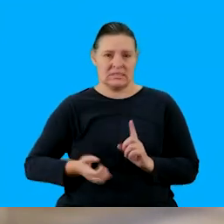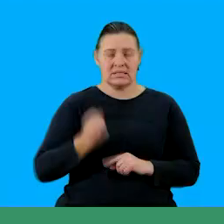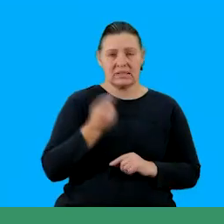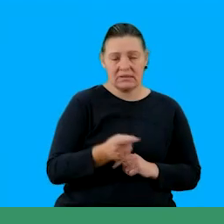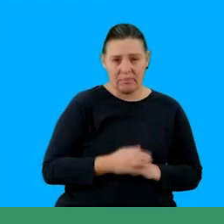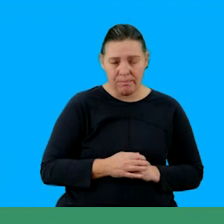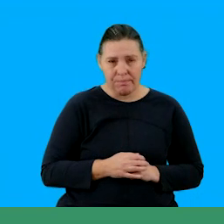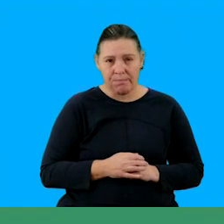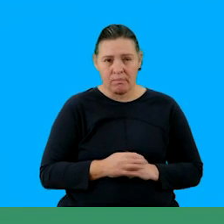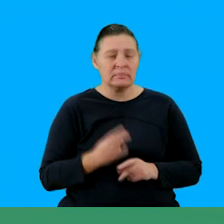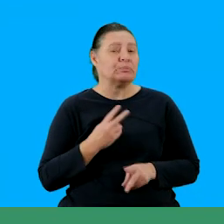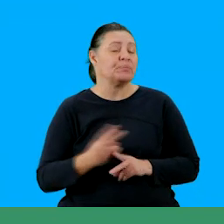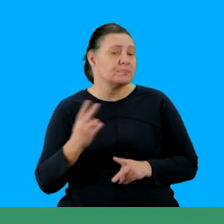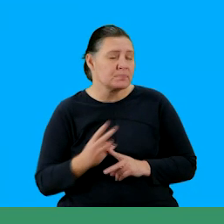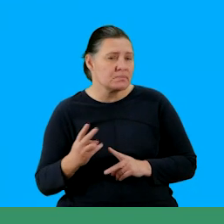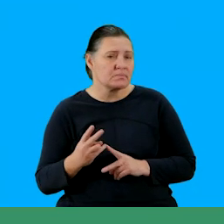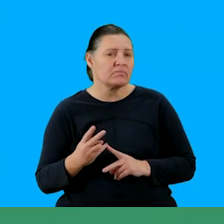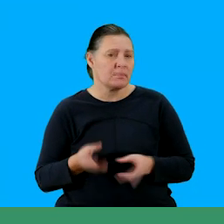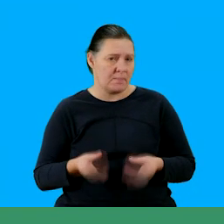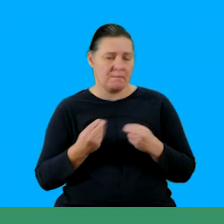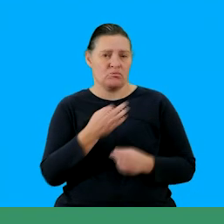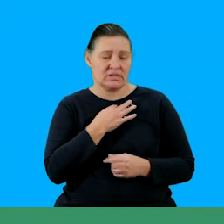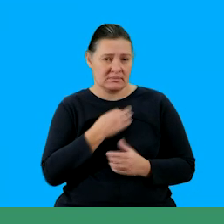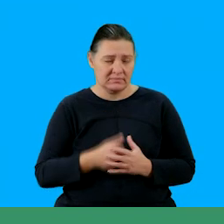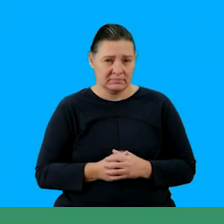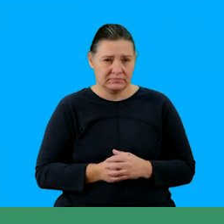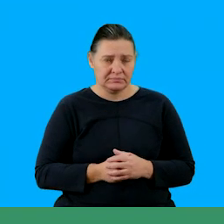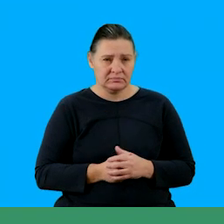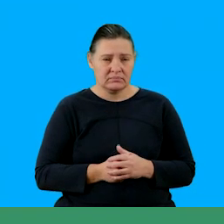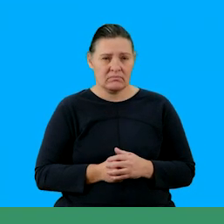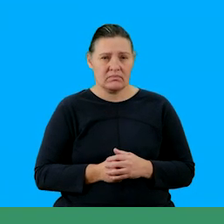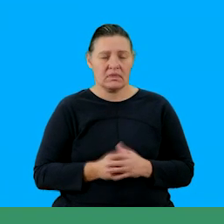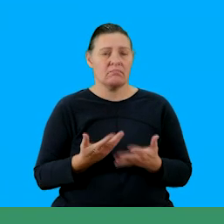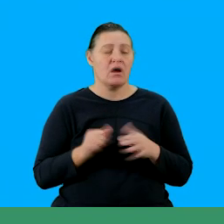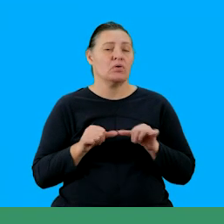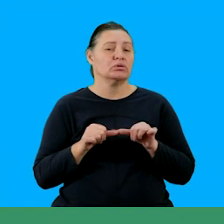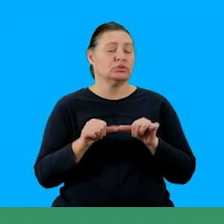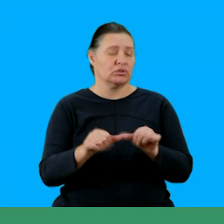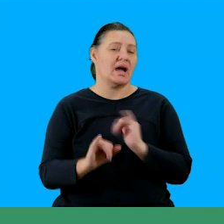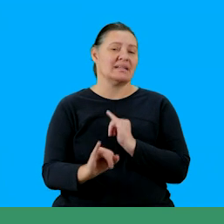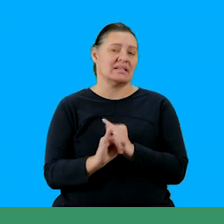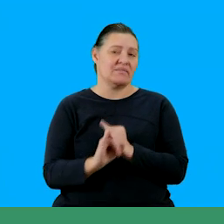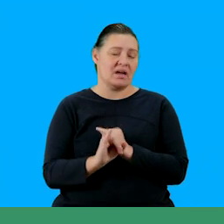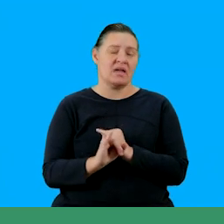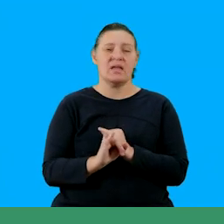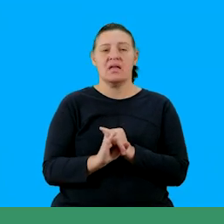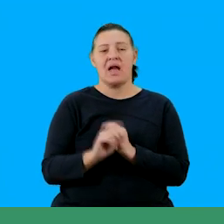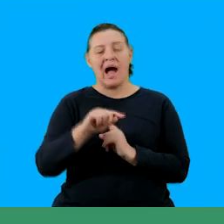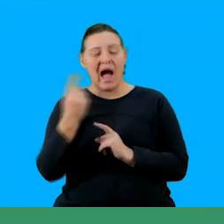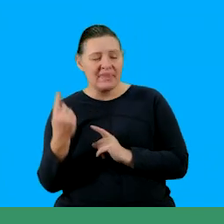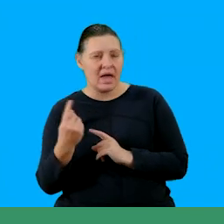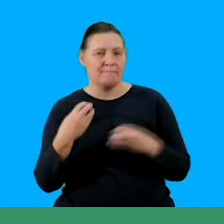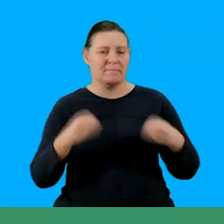taker. She was prepared to take risks. Okay, now let's continue identifying